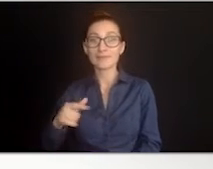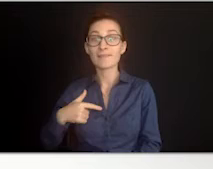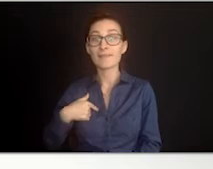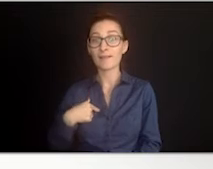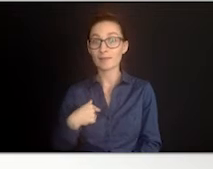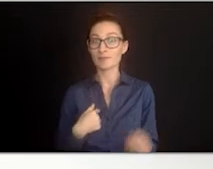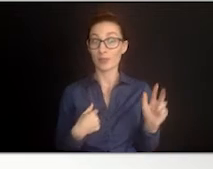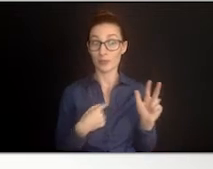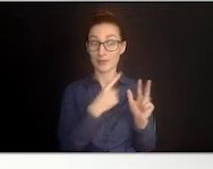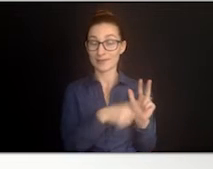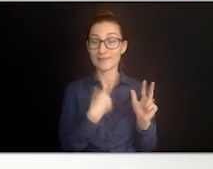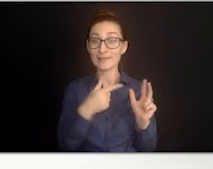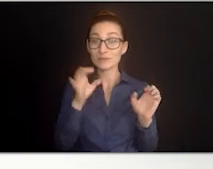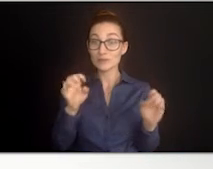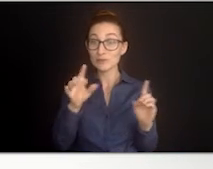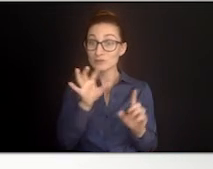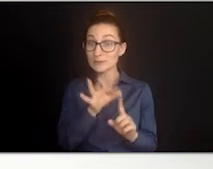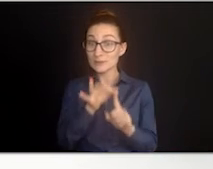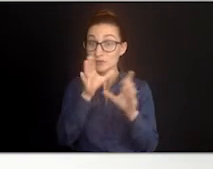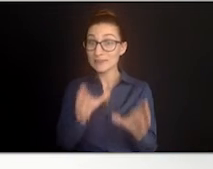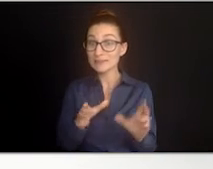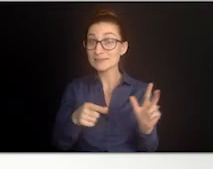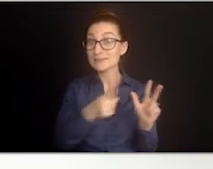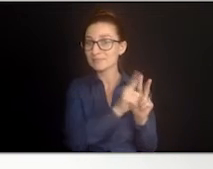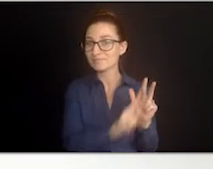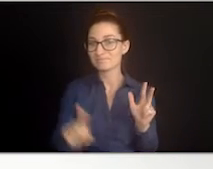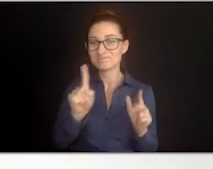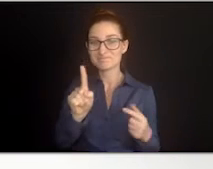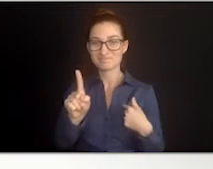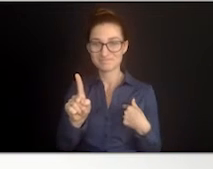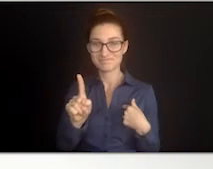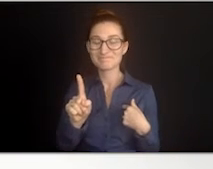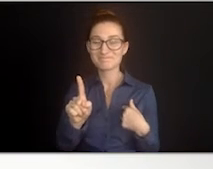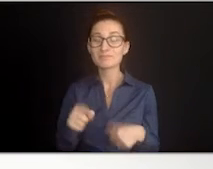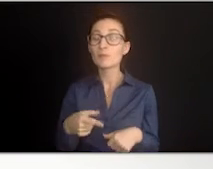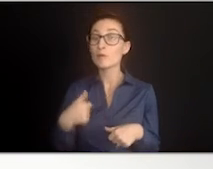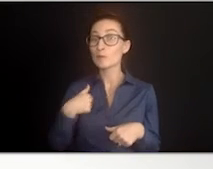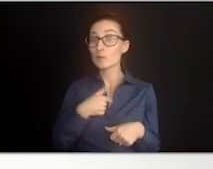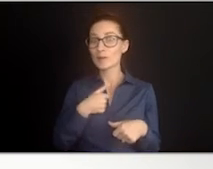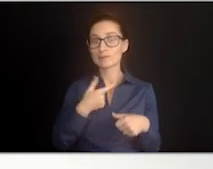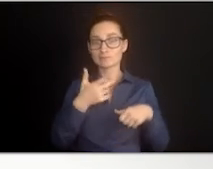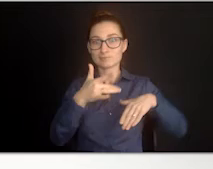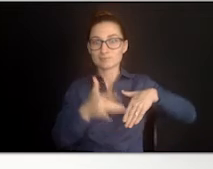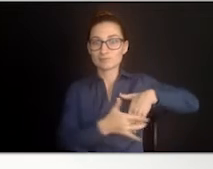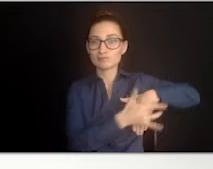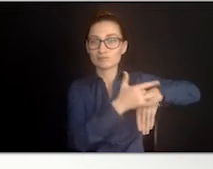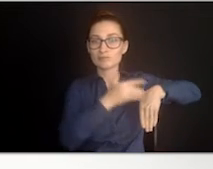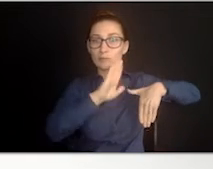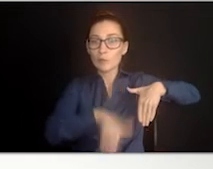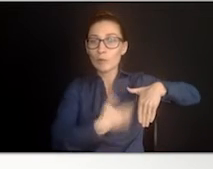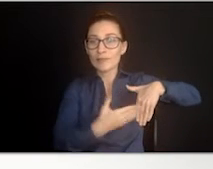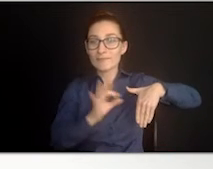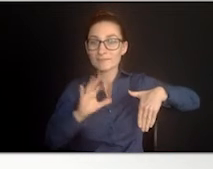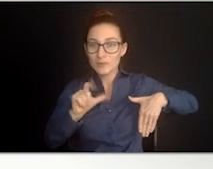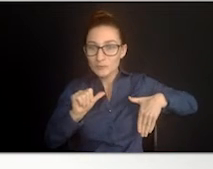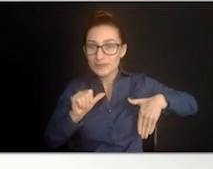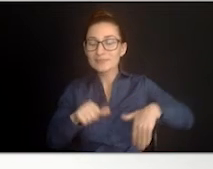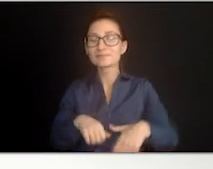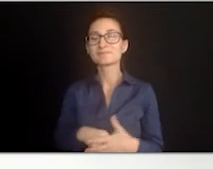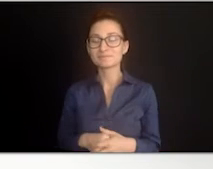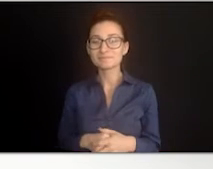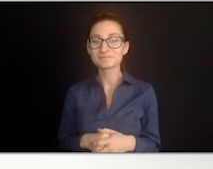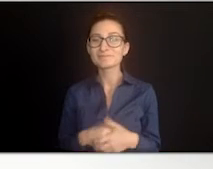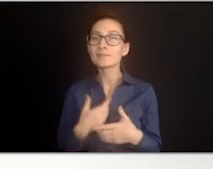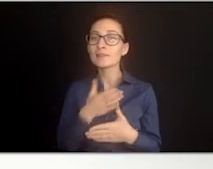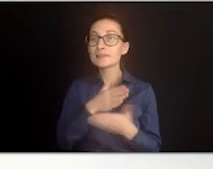statewide educational specialists, and we cover the whole state of Florida. We'll be going over that a little bit more coming up. There are